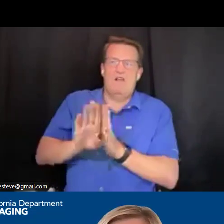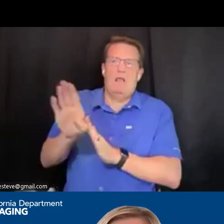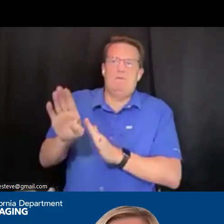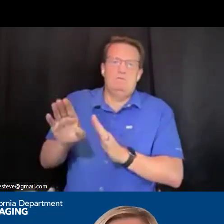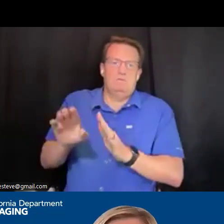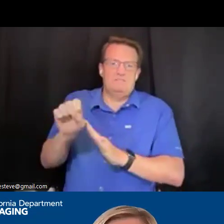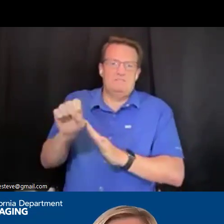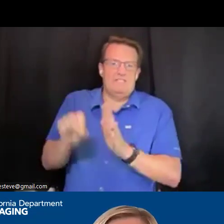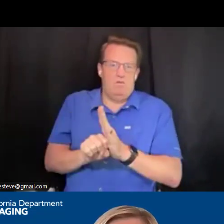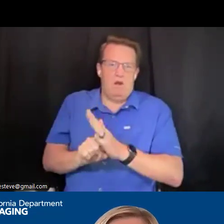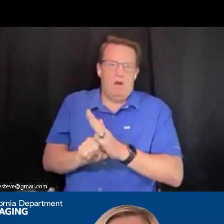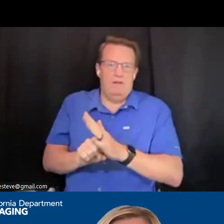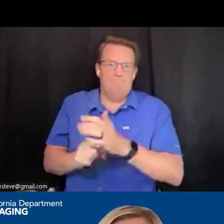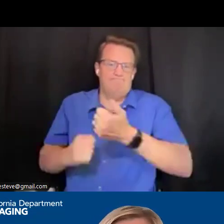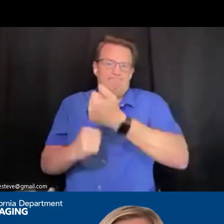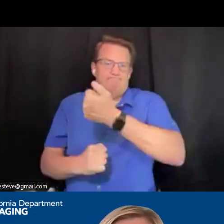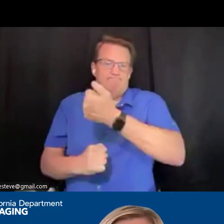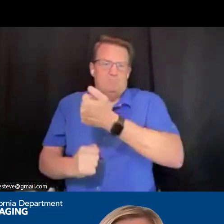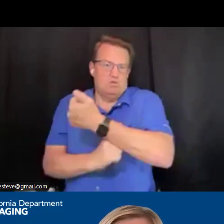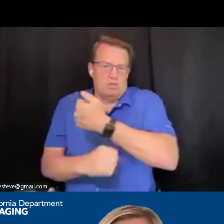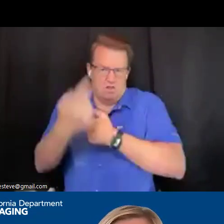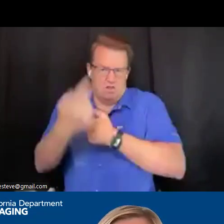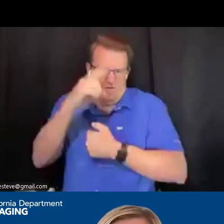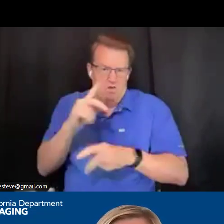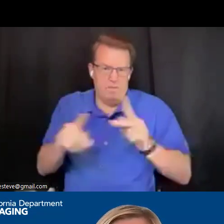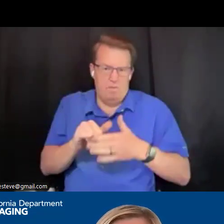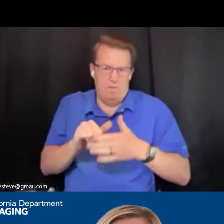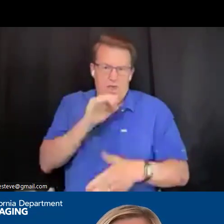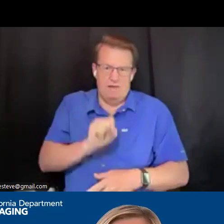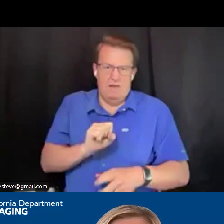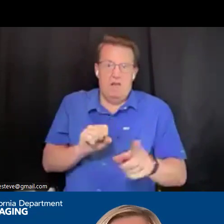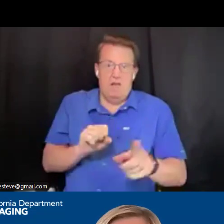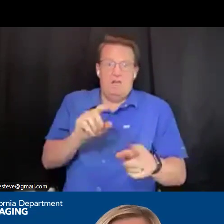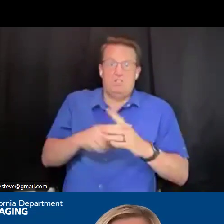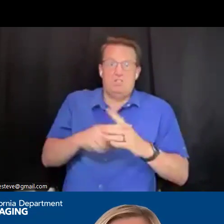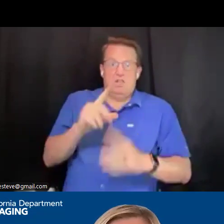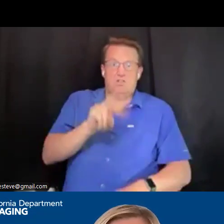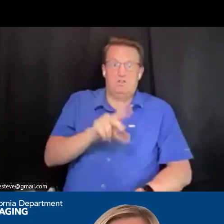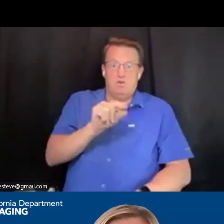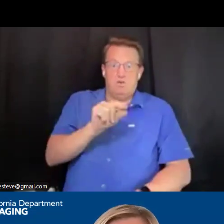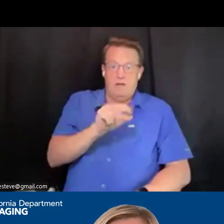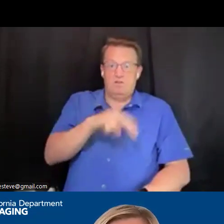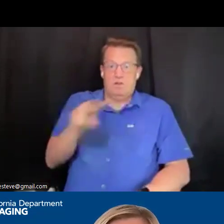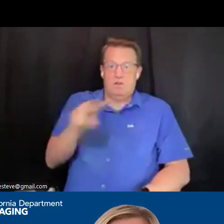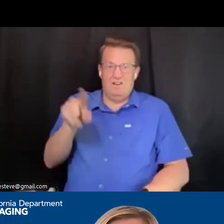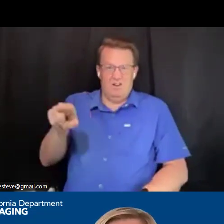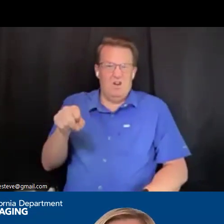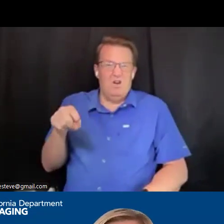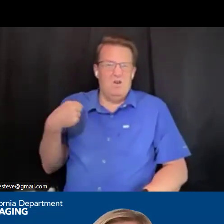2022, CDA led the California 2030 Stakeholder Initiative. You'll hear more about that